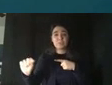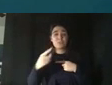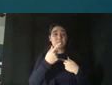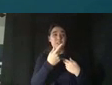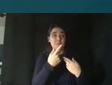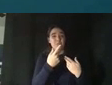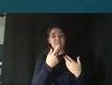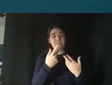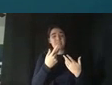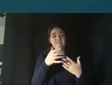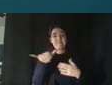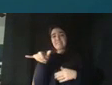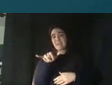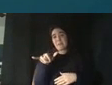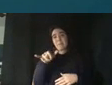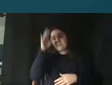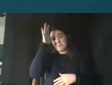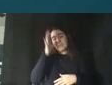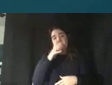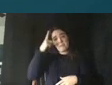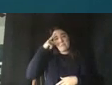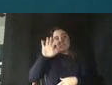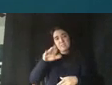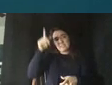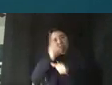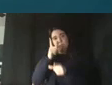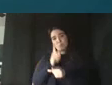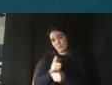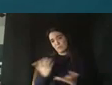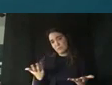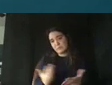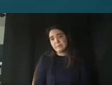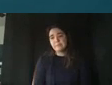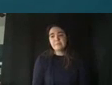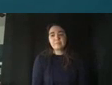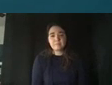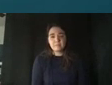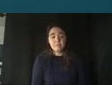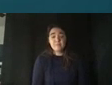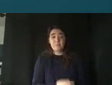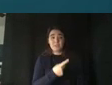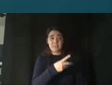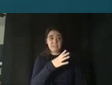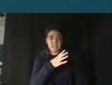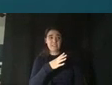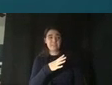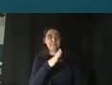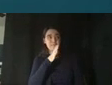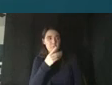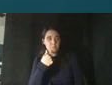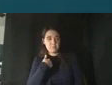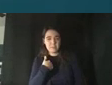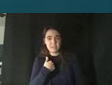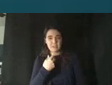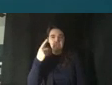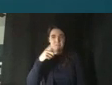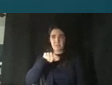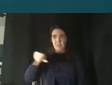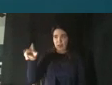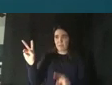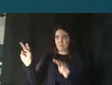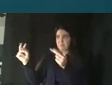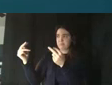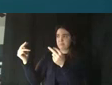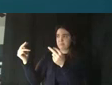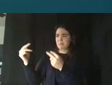to his siblings. And because Anthony spoke to me, I noticed the eyes of the other Marines being like, oh, well, what's going on there? And